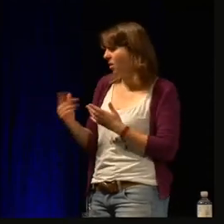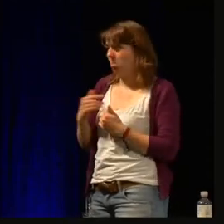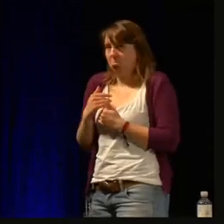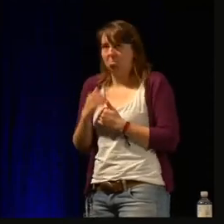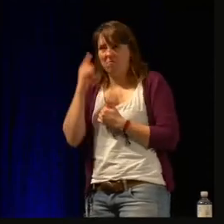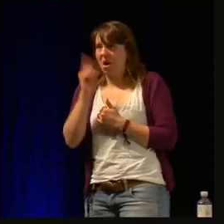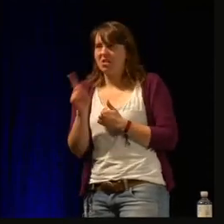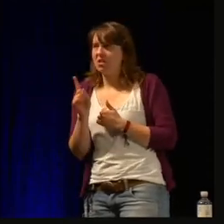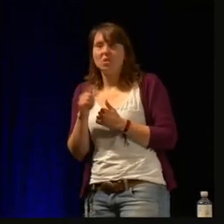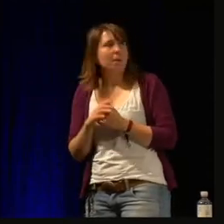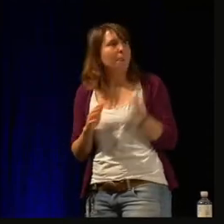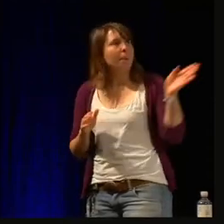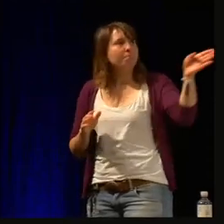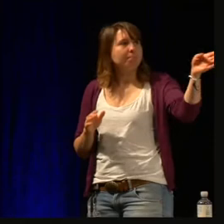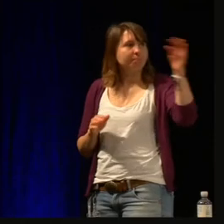parameters?